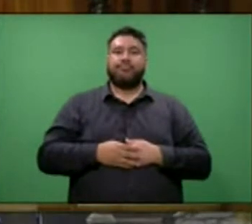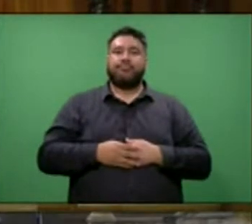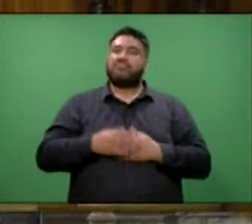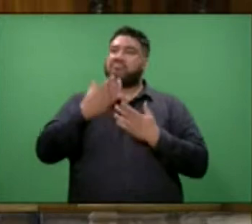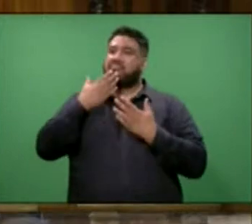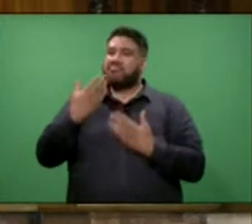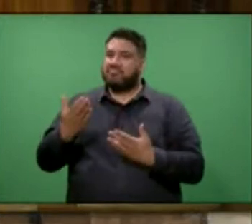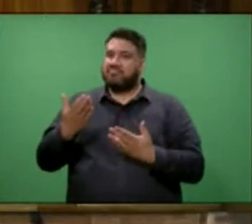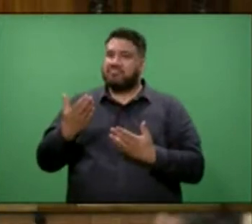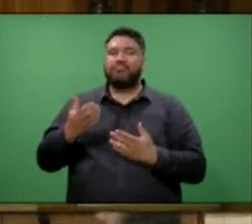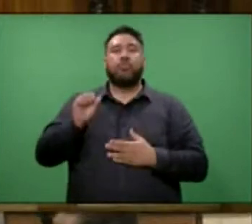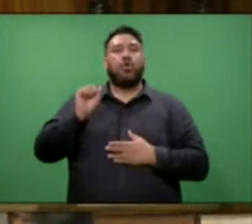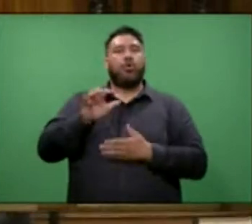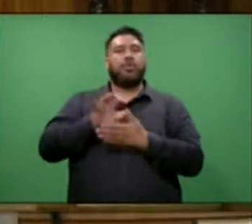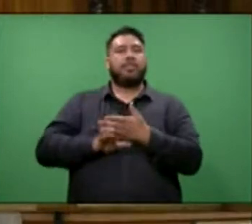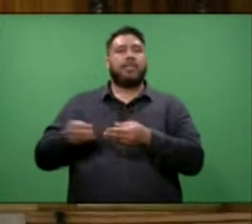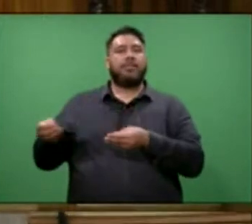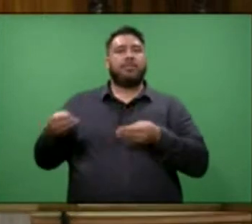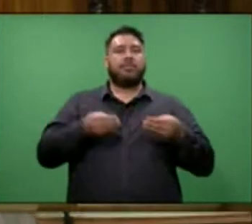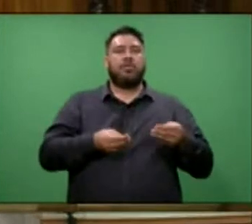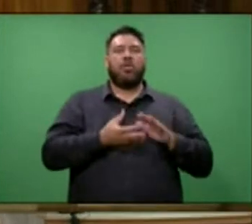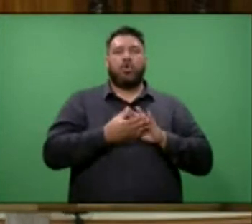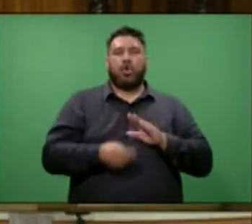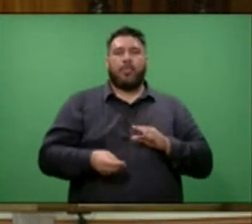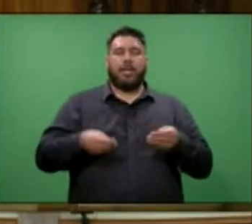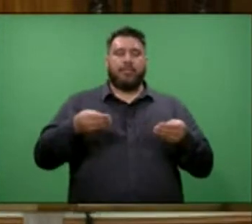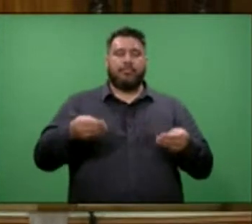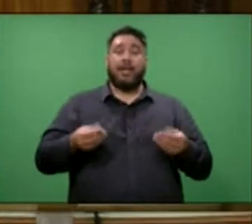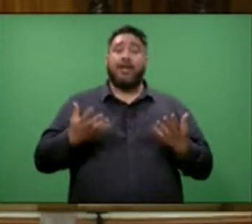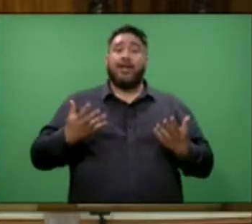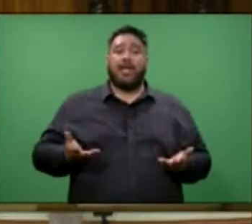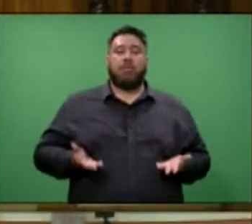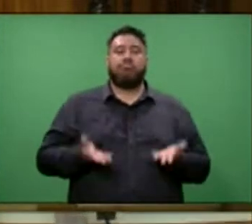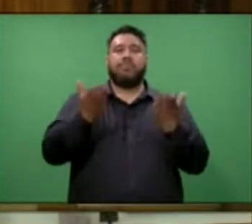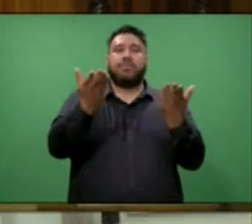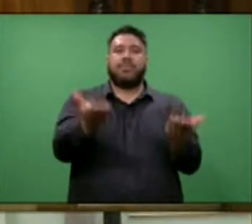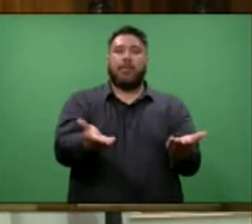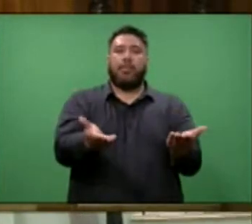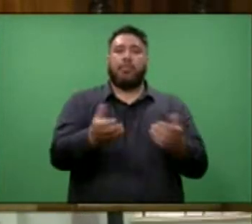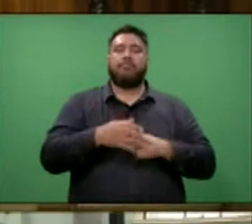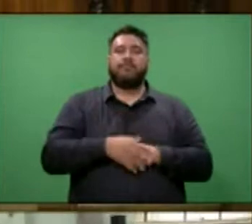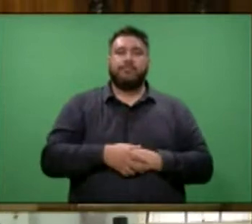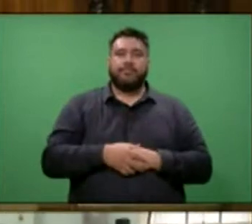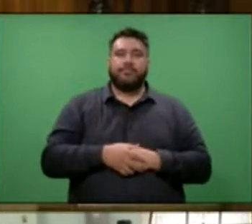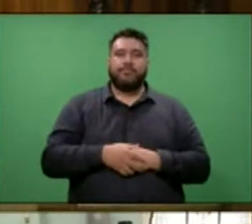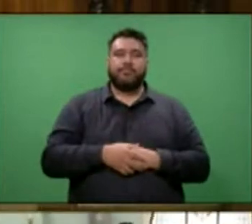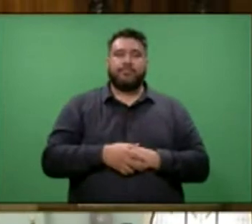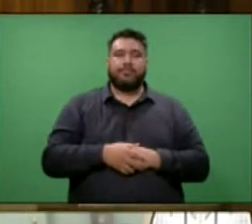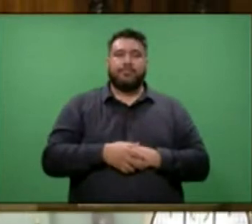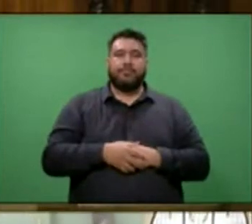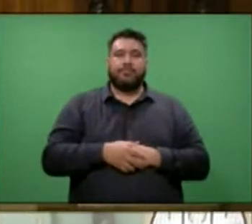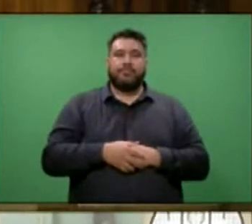she handed me a copy of the text of the speech, and I now lay this on the table of the House.